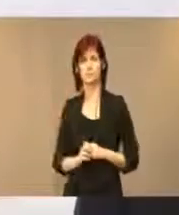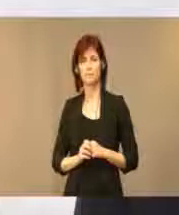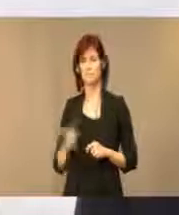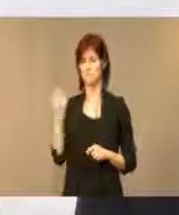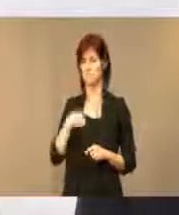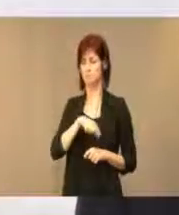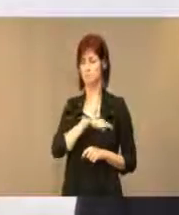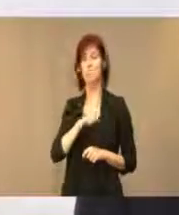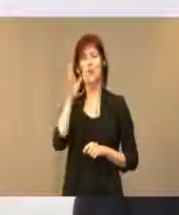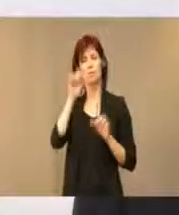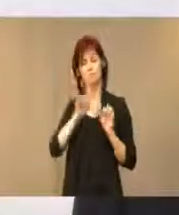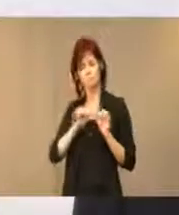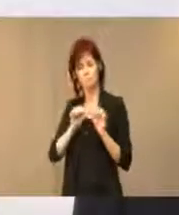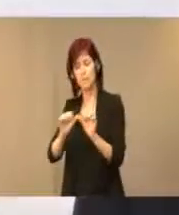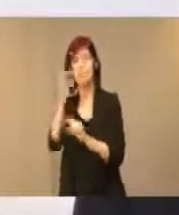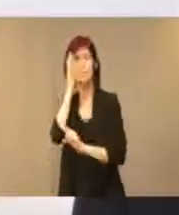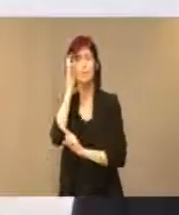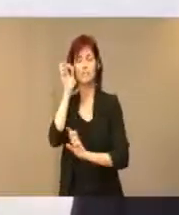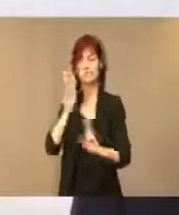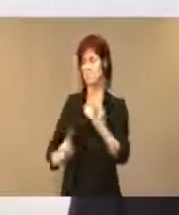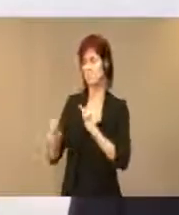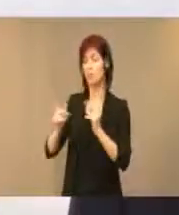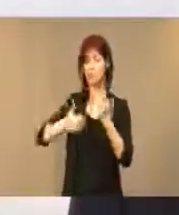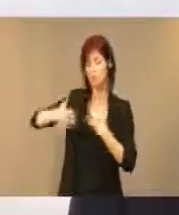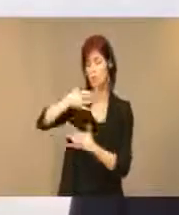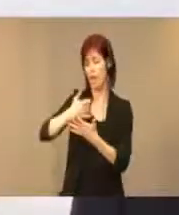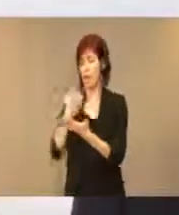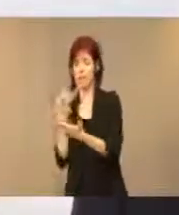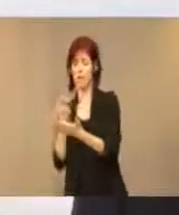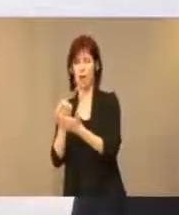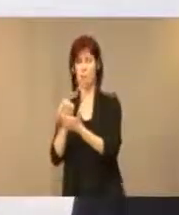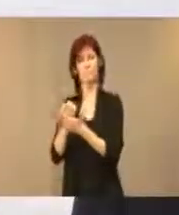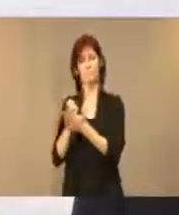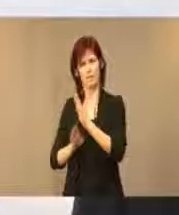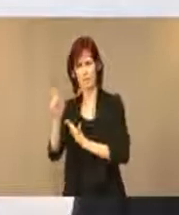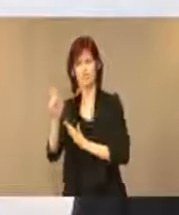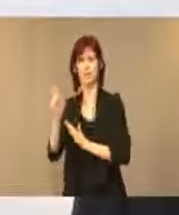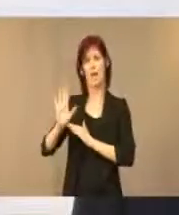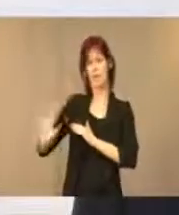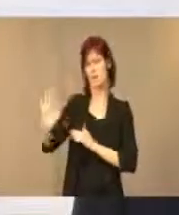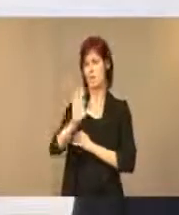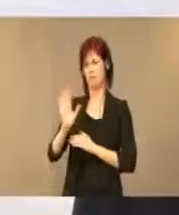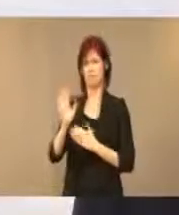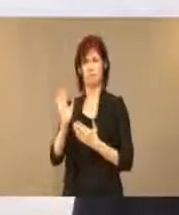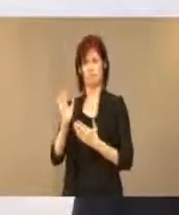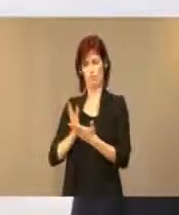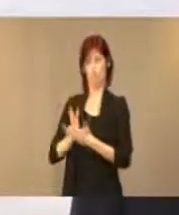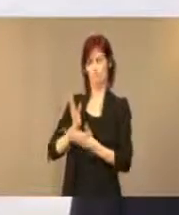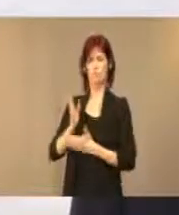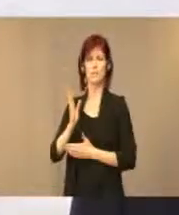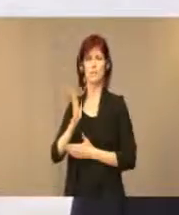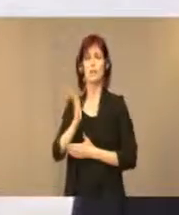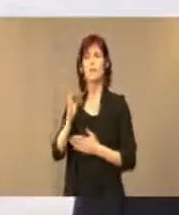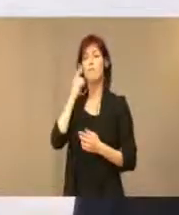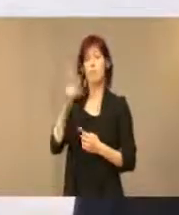special needs of people with disabilities. The federal government also agreed to implement the 94 calls to action by the Truth and